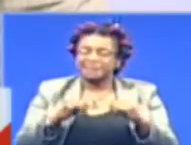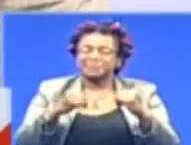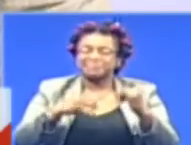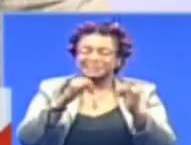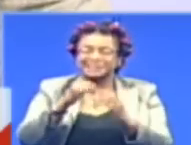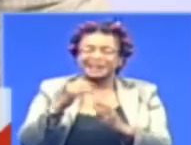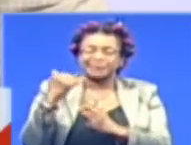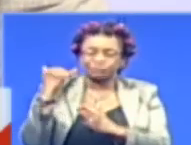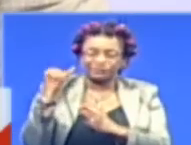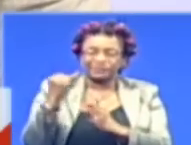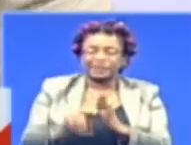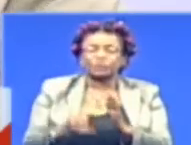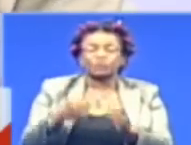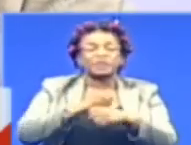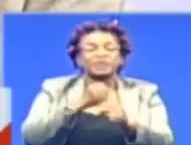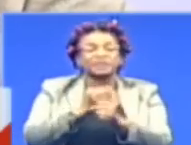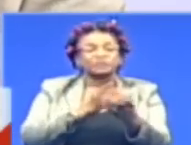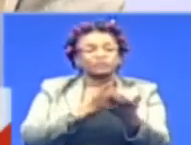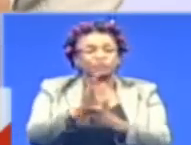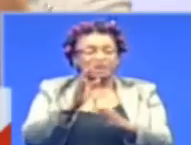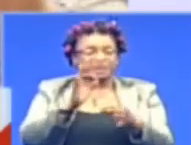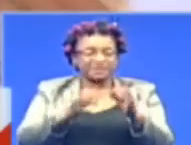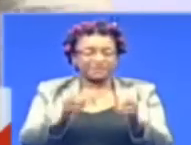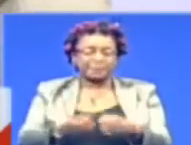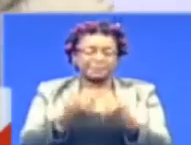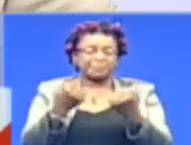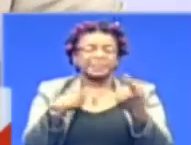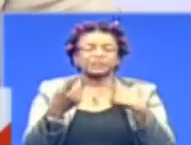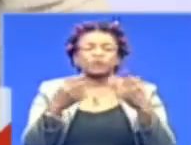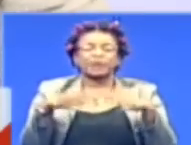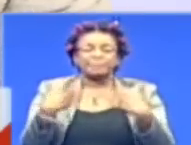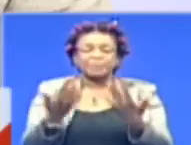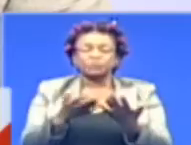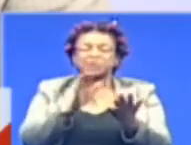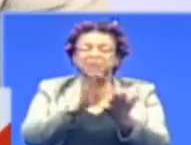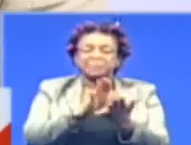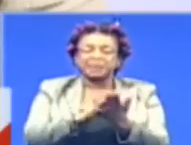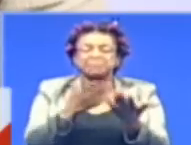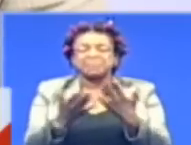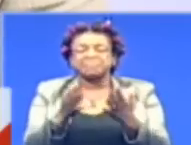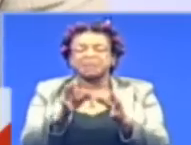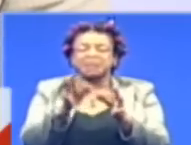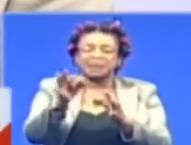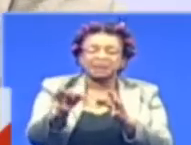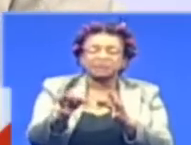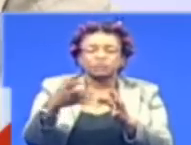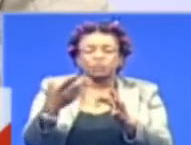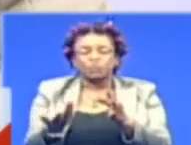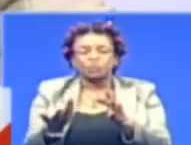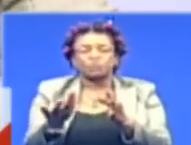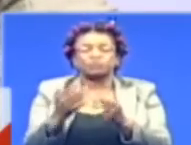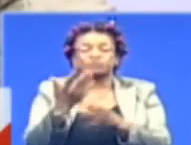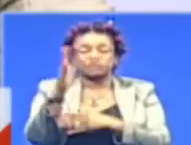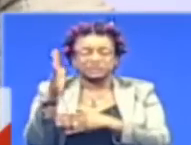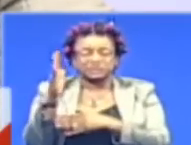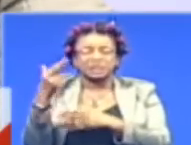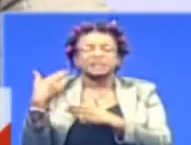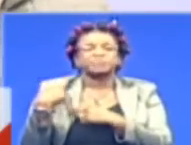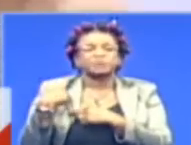And we are going to ensure that in case they talk about we are restoring this number of acres of trees, it will be the responsibility